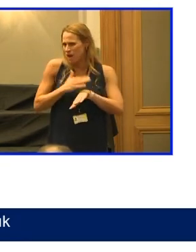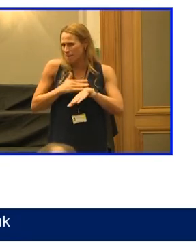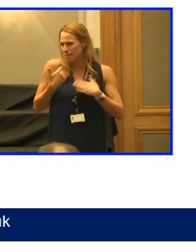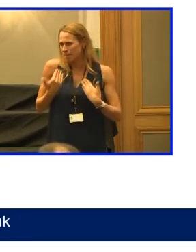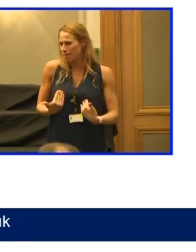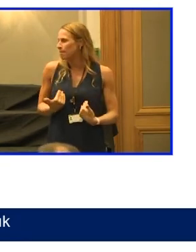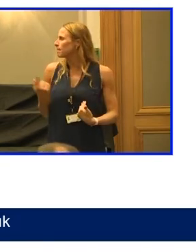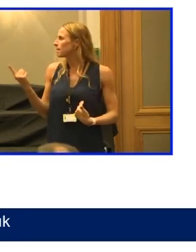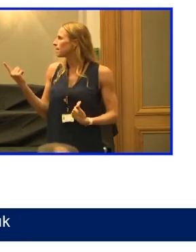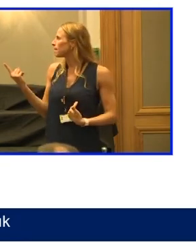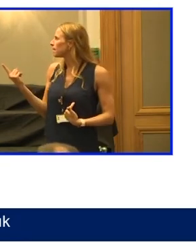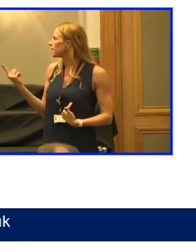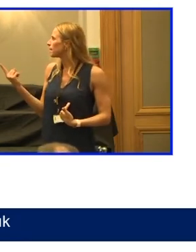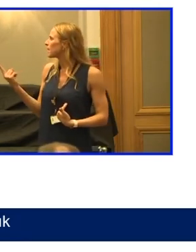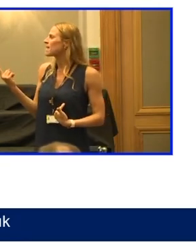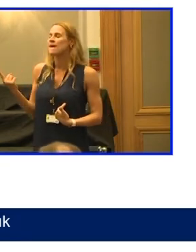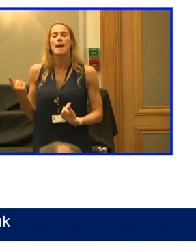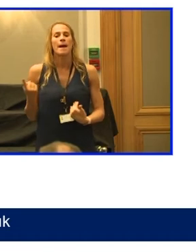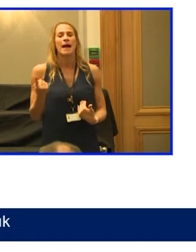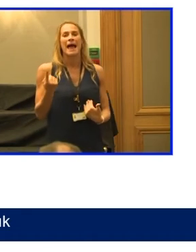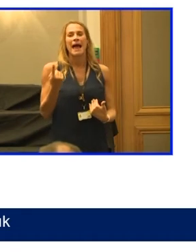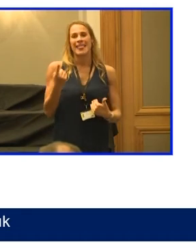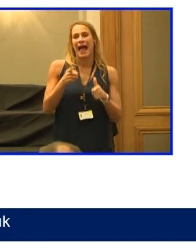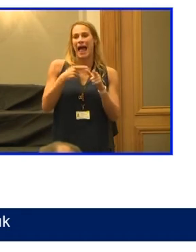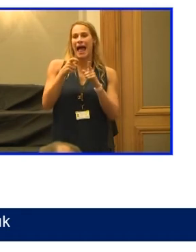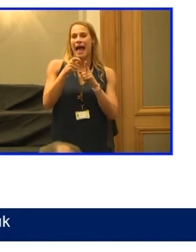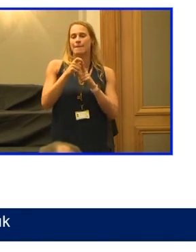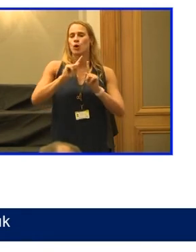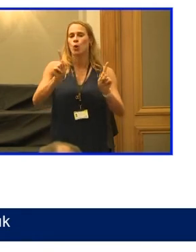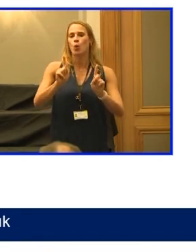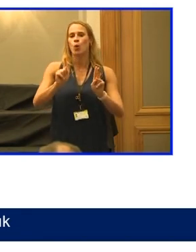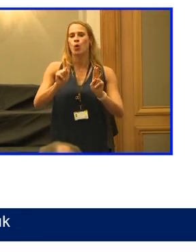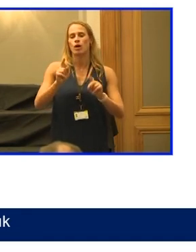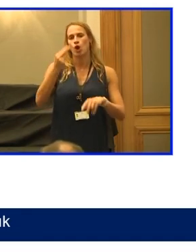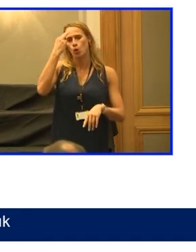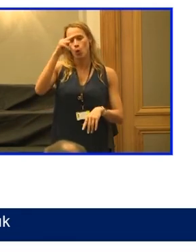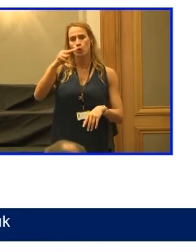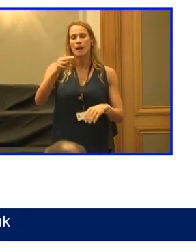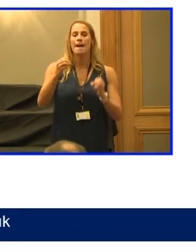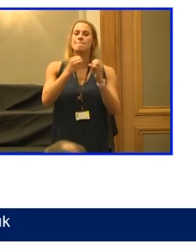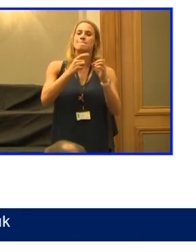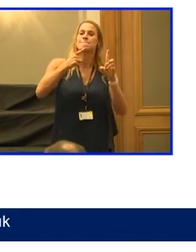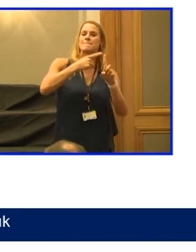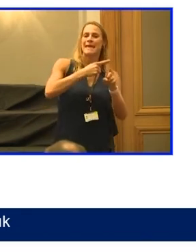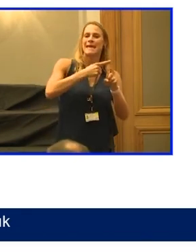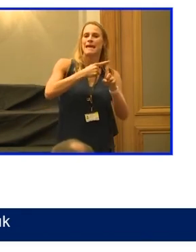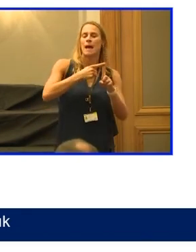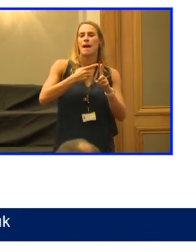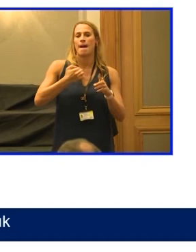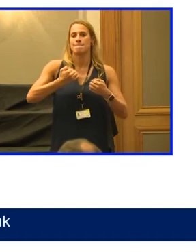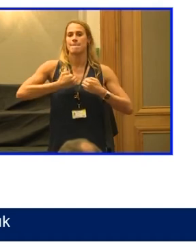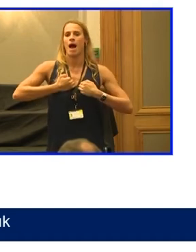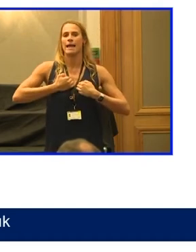is you've got 5 million volunteers. Tekla, could you grab my in the very front zip my pass? But I will show